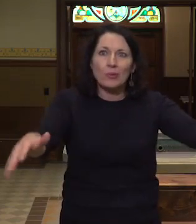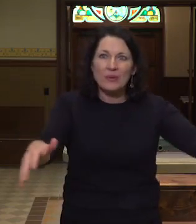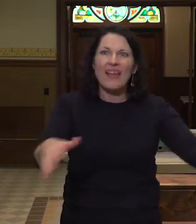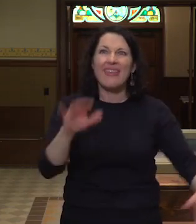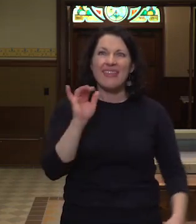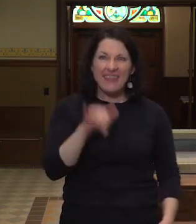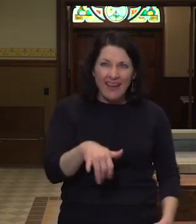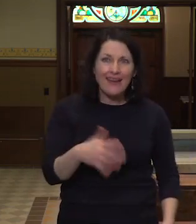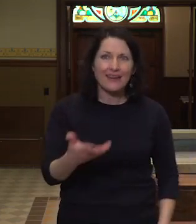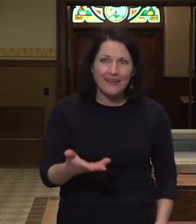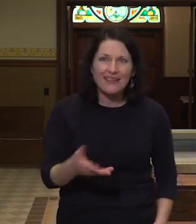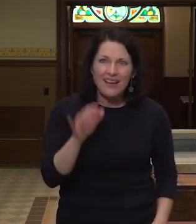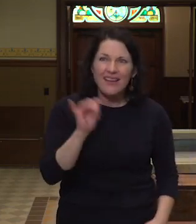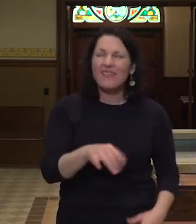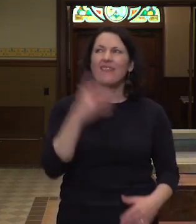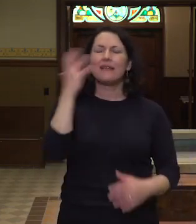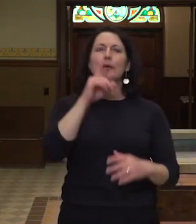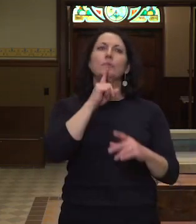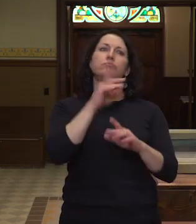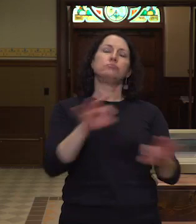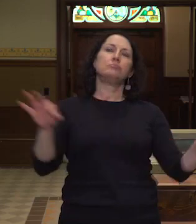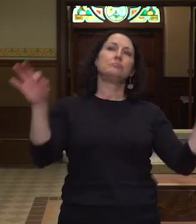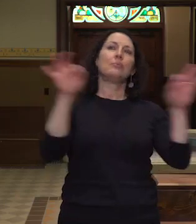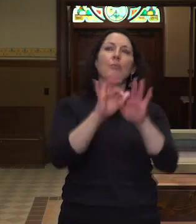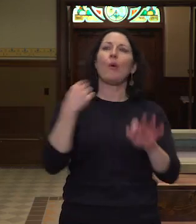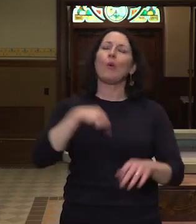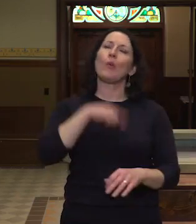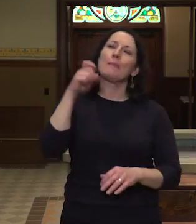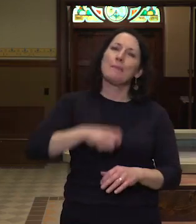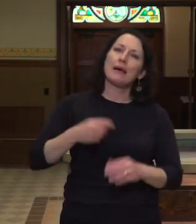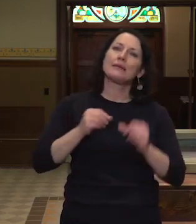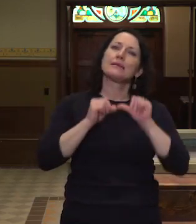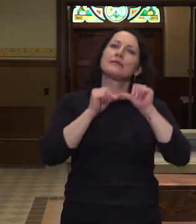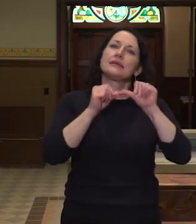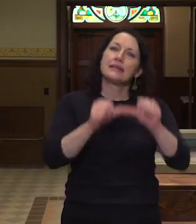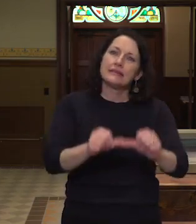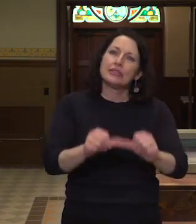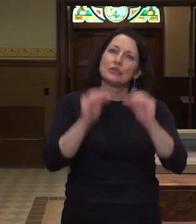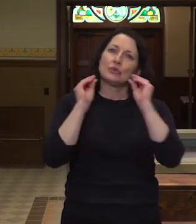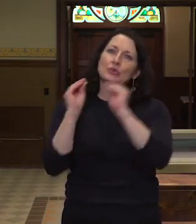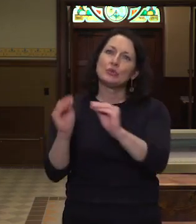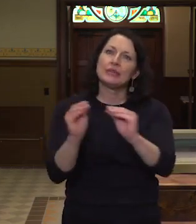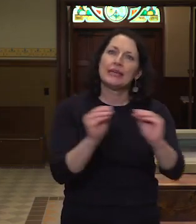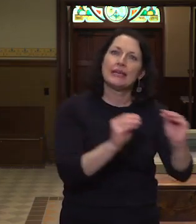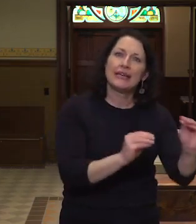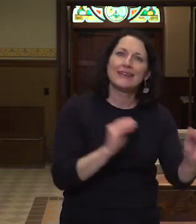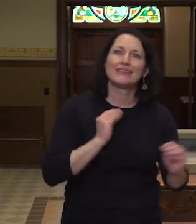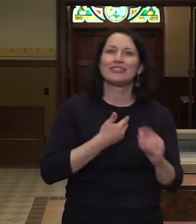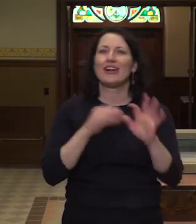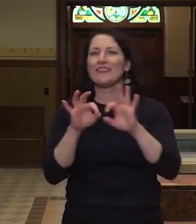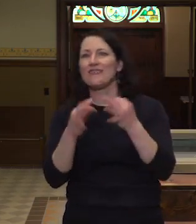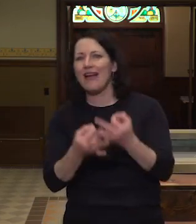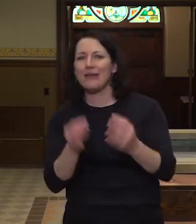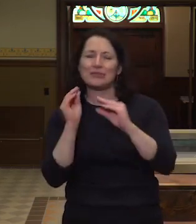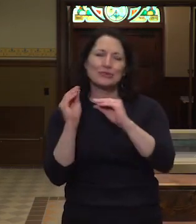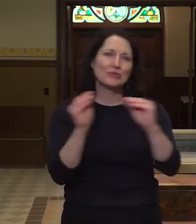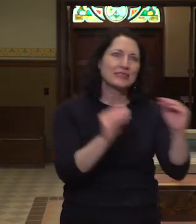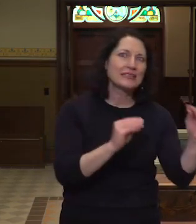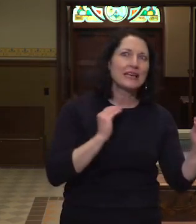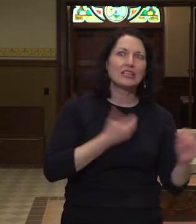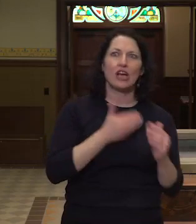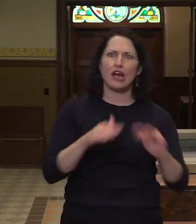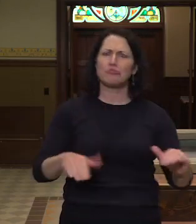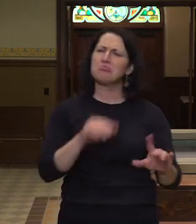It speaks about how important it is to pass this on. That it's not just those